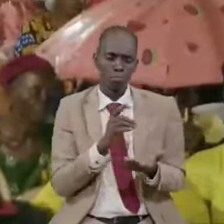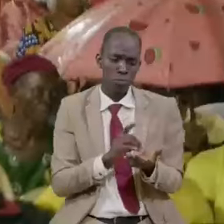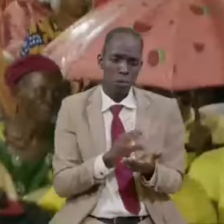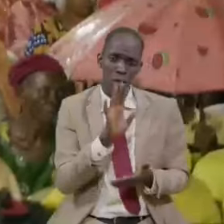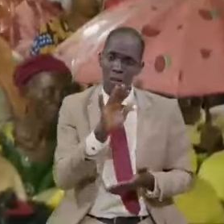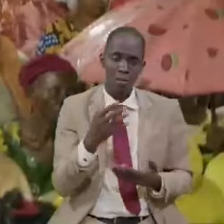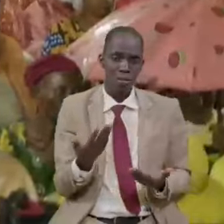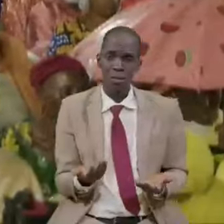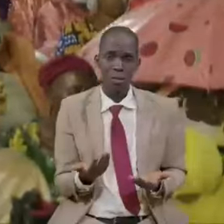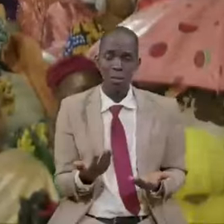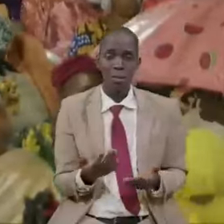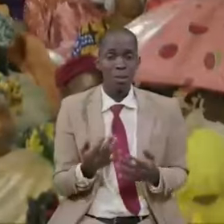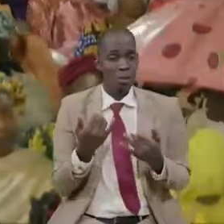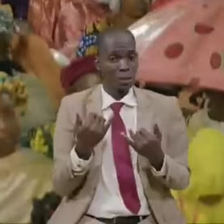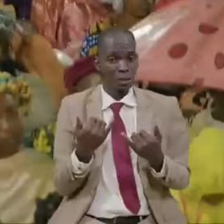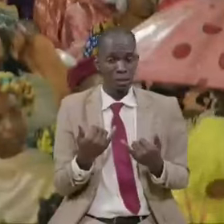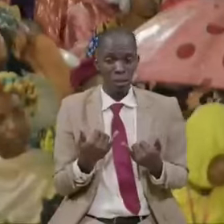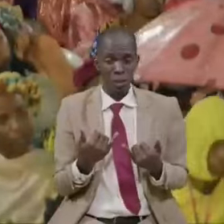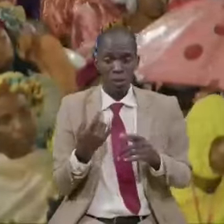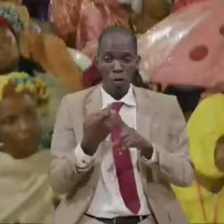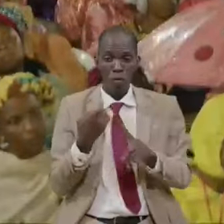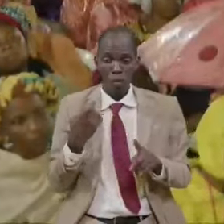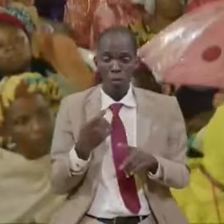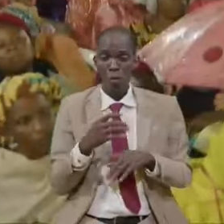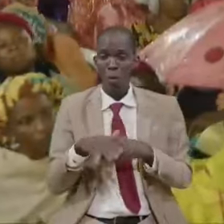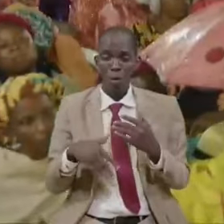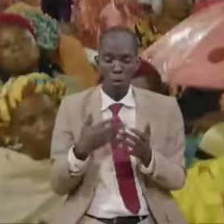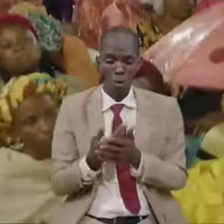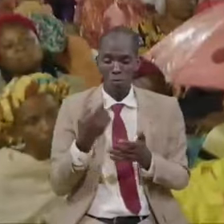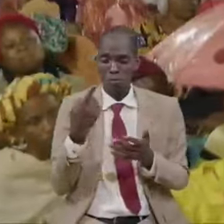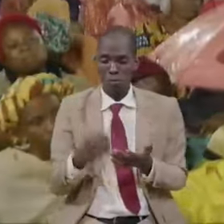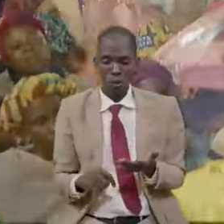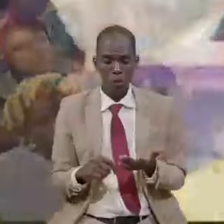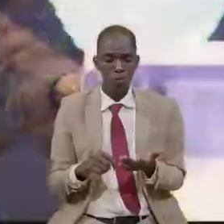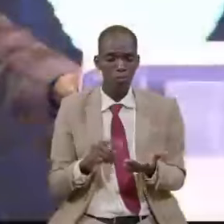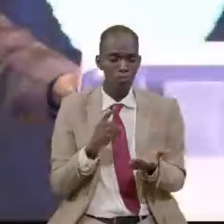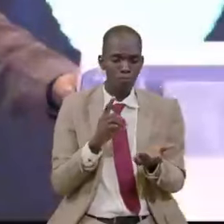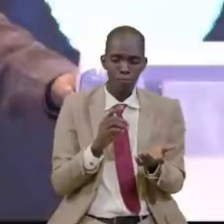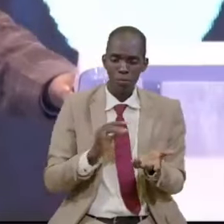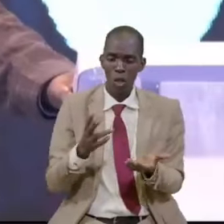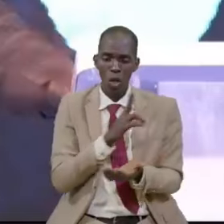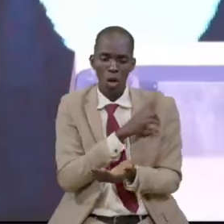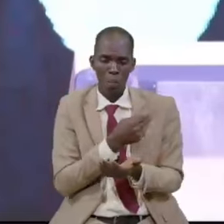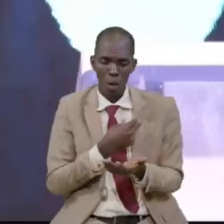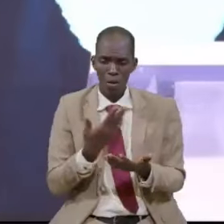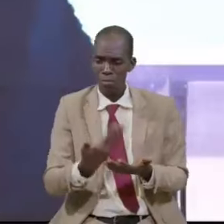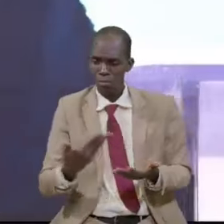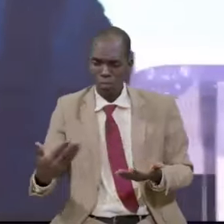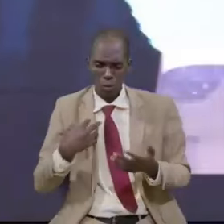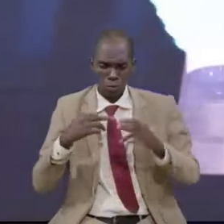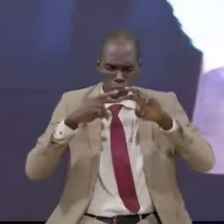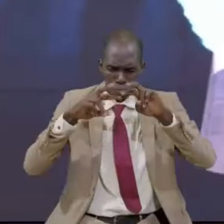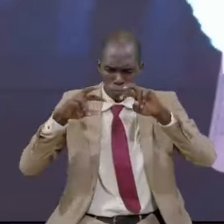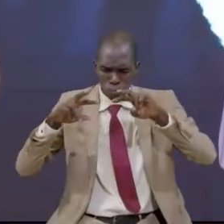from all the gadgets and instruments and tools and machine we have, I will put you to